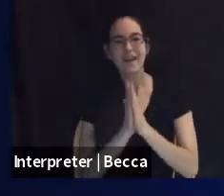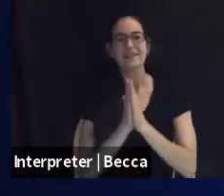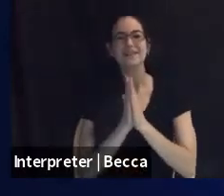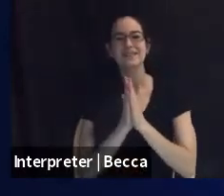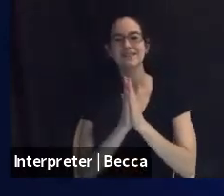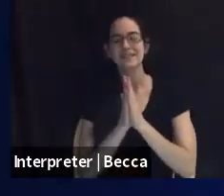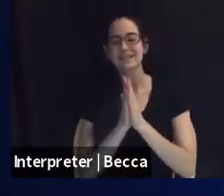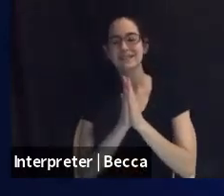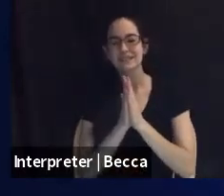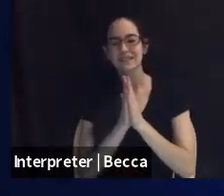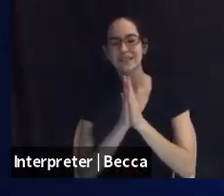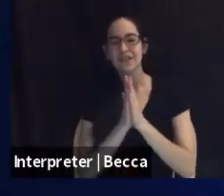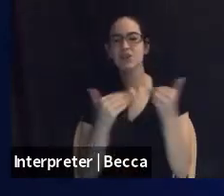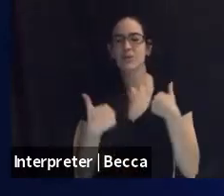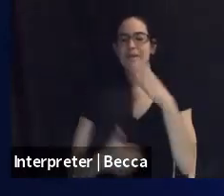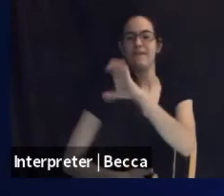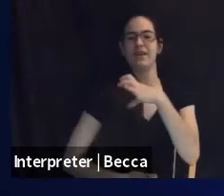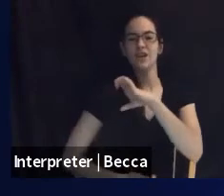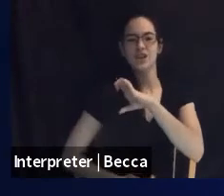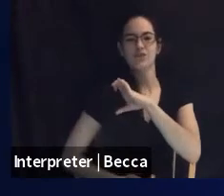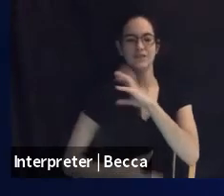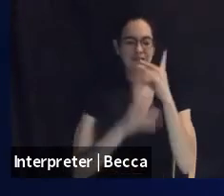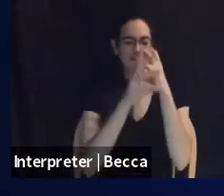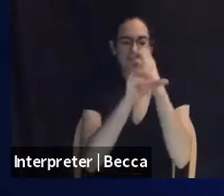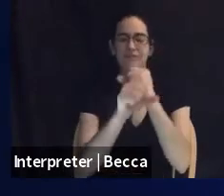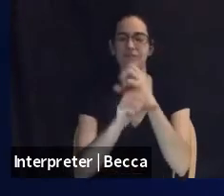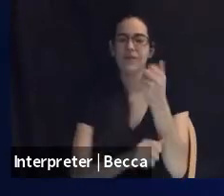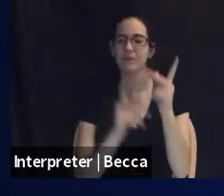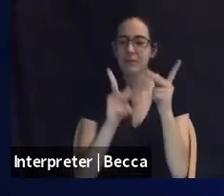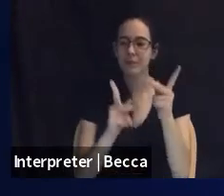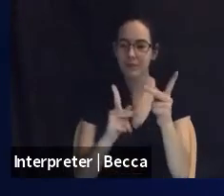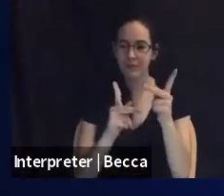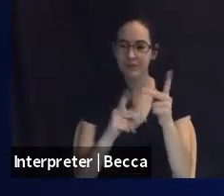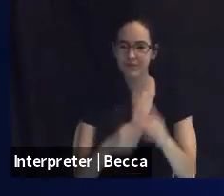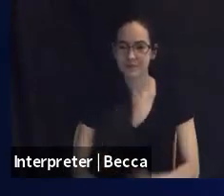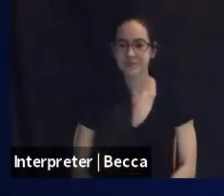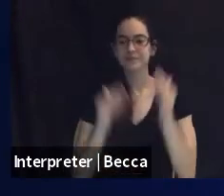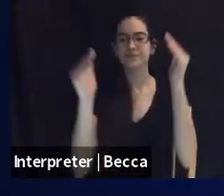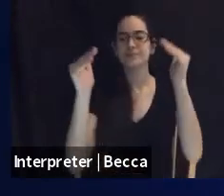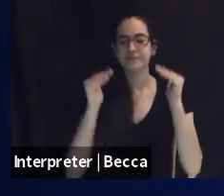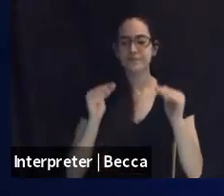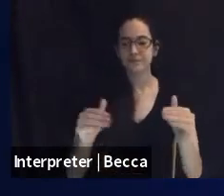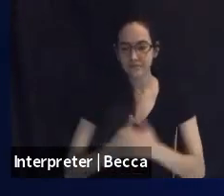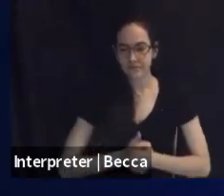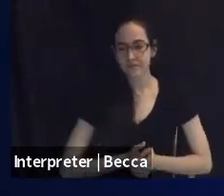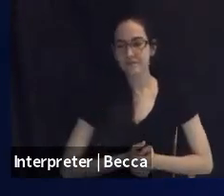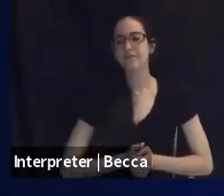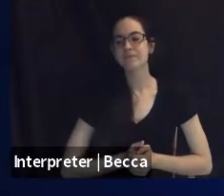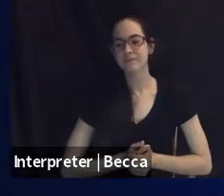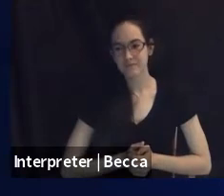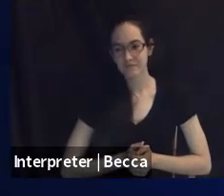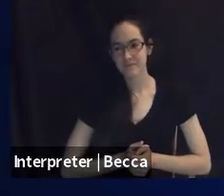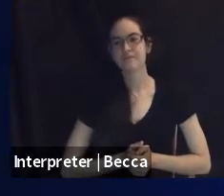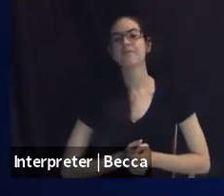that draw people in to relationship. And the last thing, the 10th thing is this, they grew in numbers as God